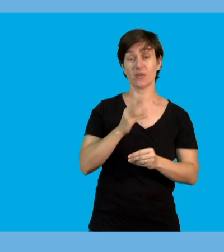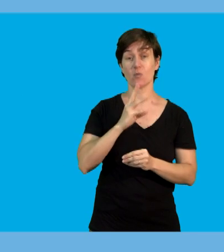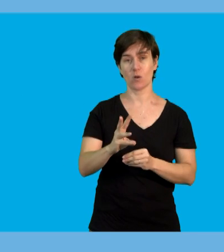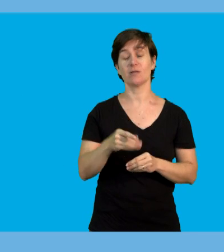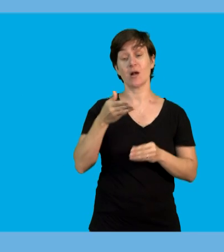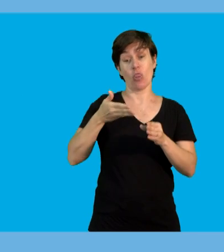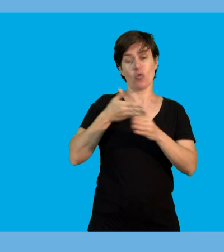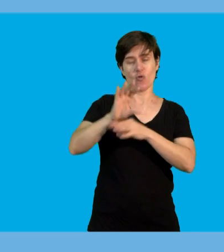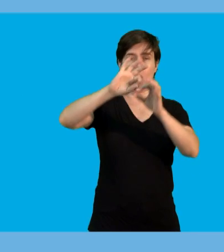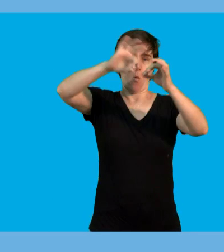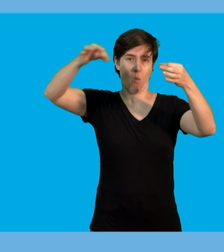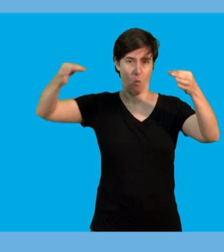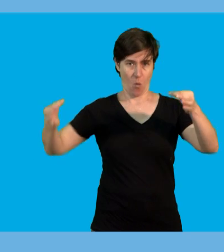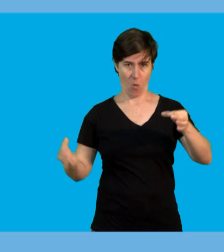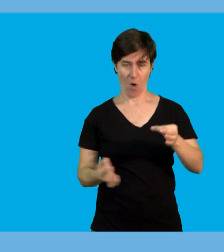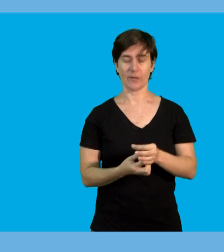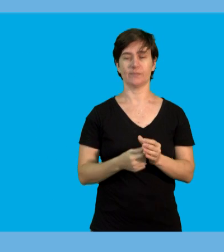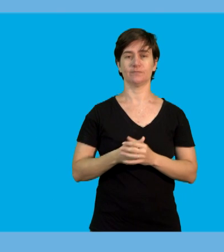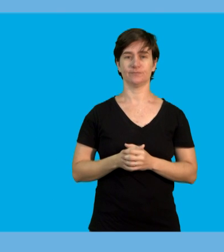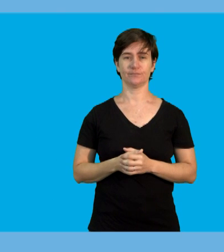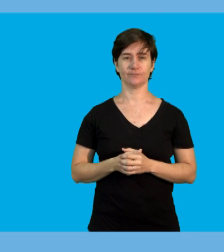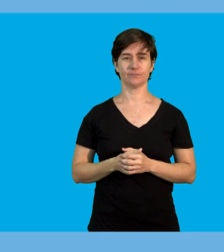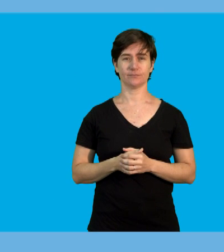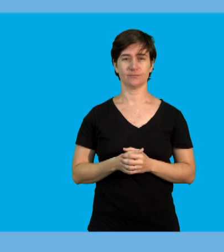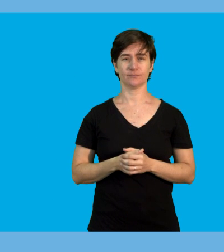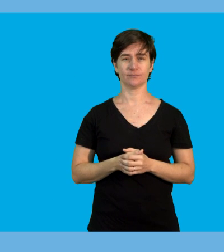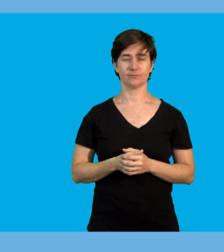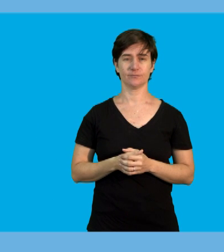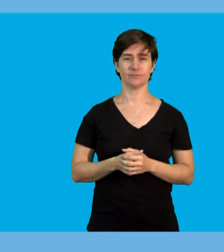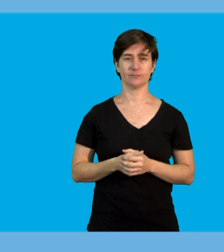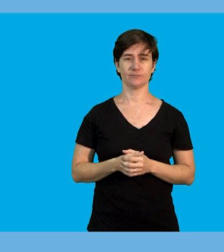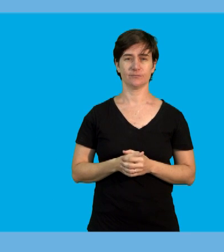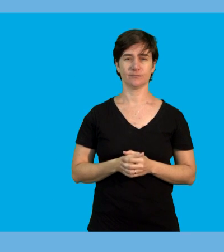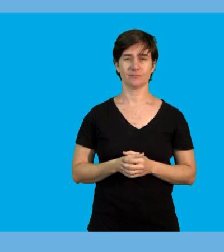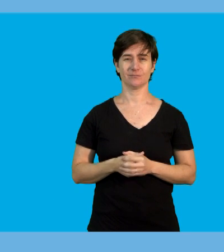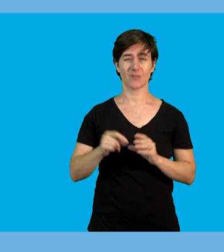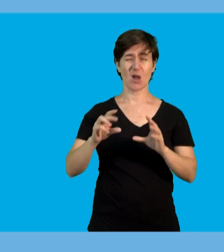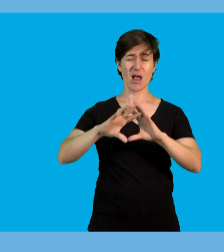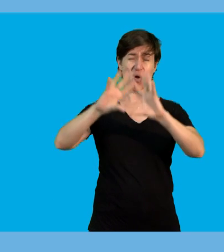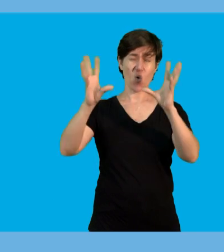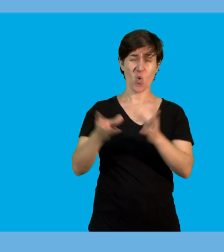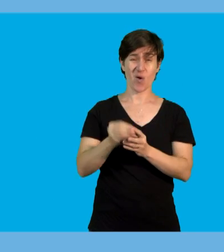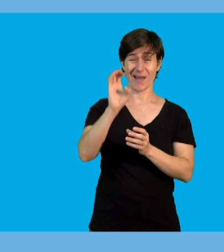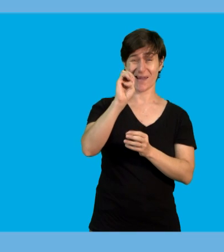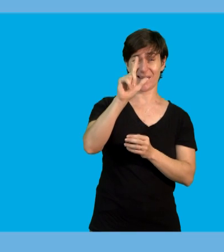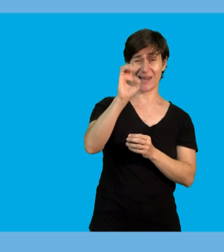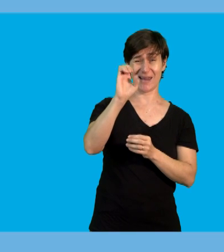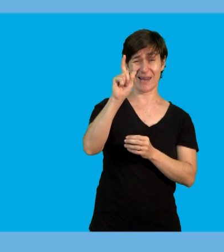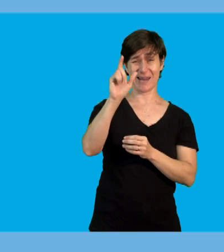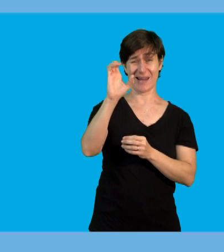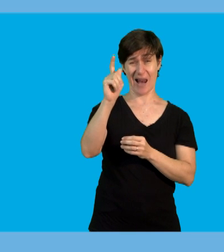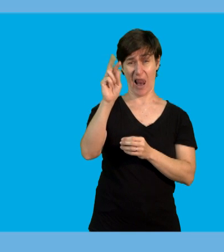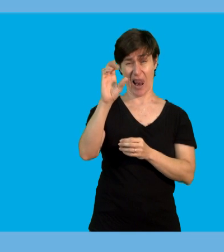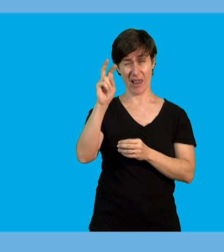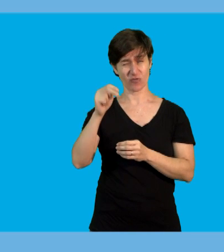going to be enabling them to move from one component to the other component. So basically what you're saying that all the electrons, they are